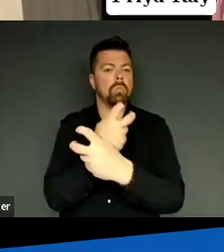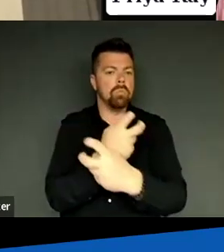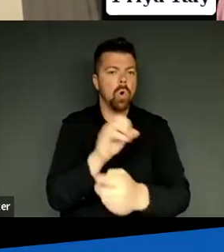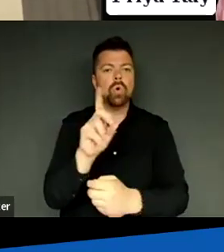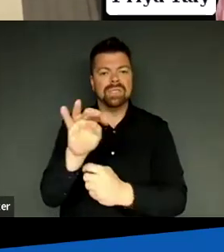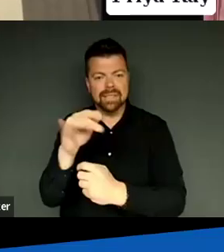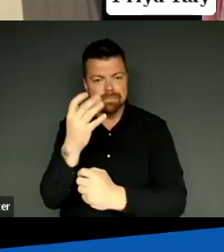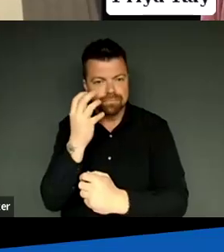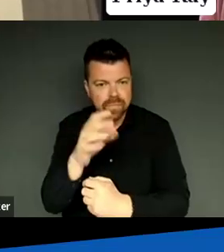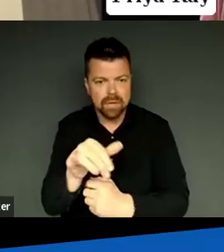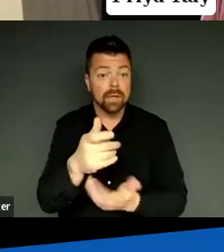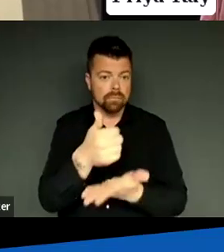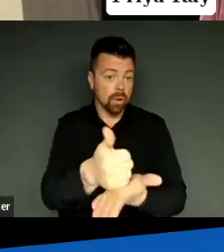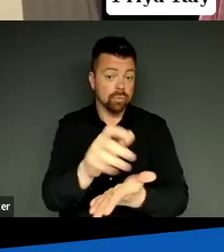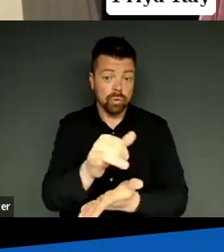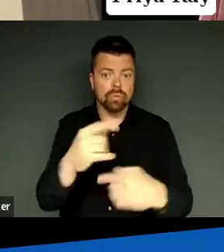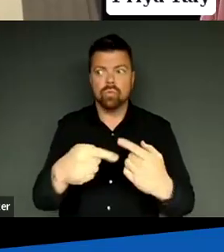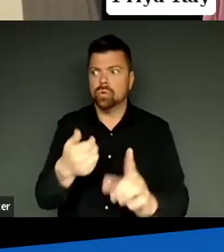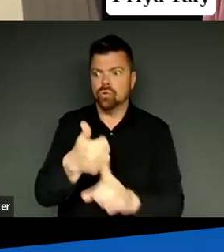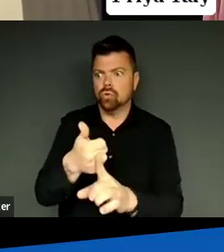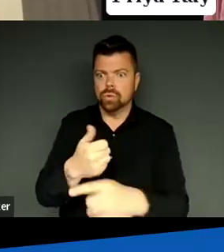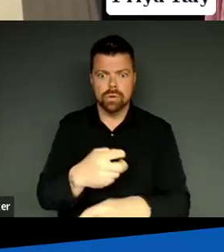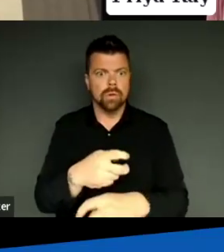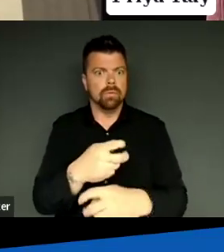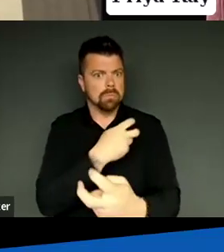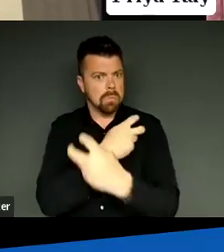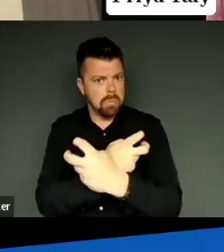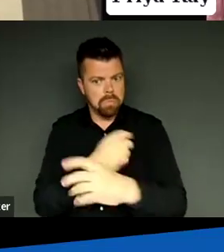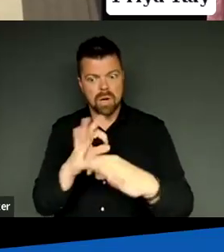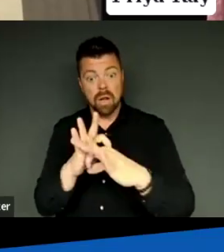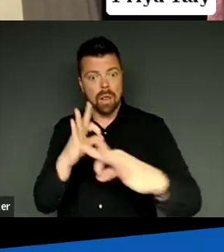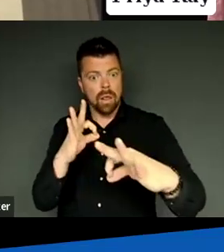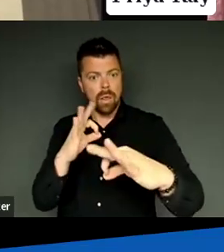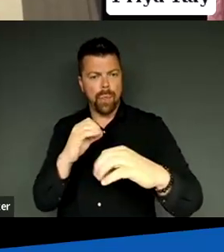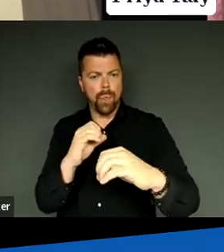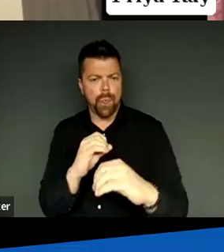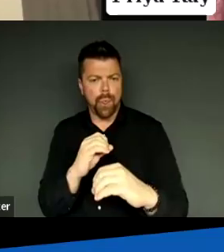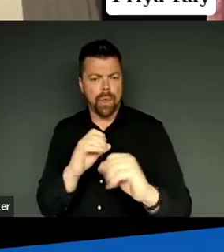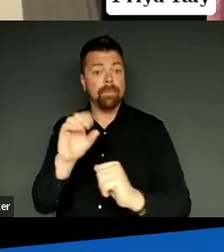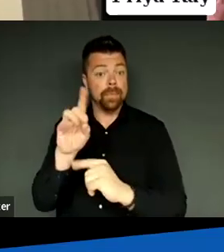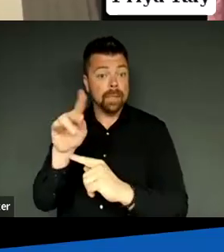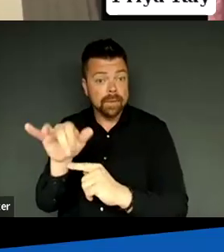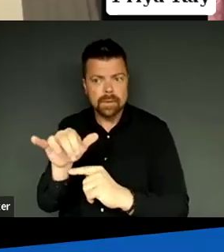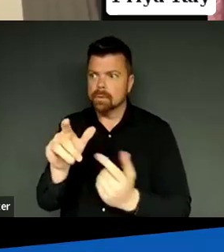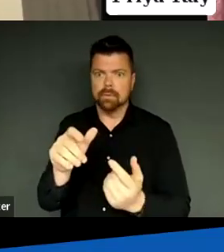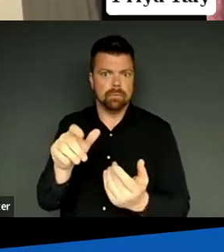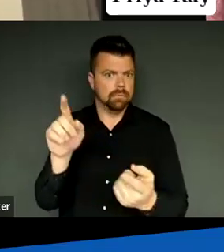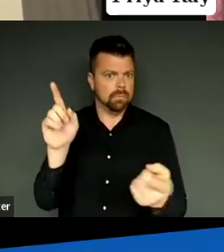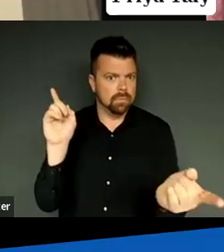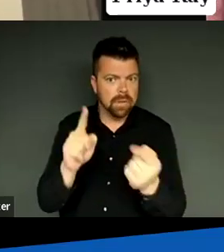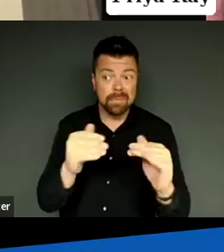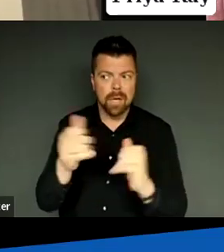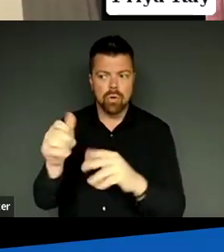you are paralyzed, your bone density is even less than a person that walks and stuff all the